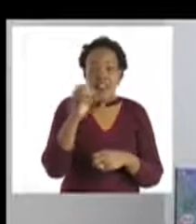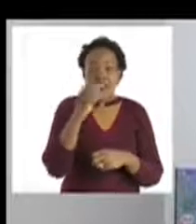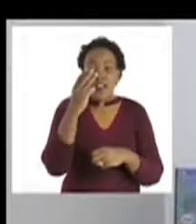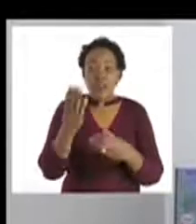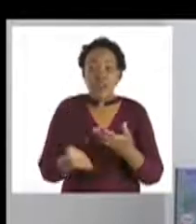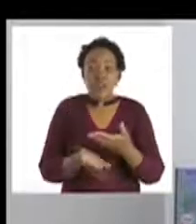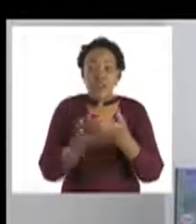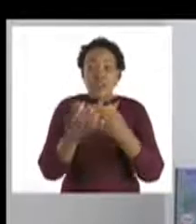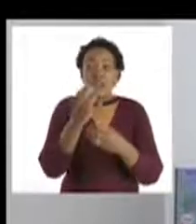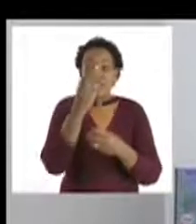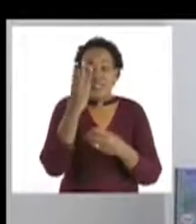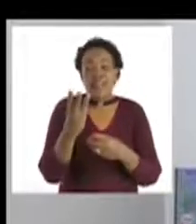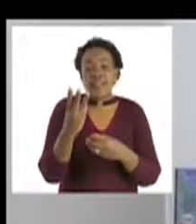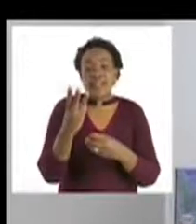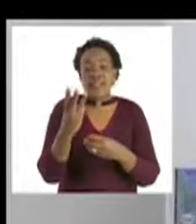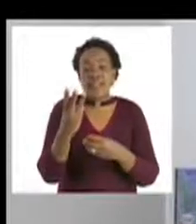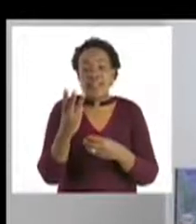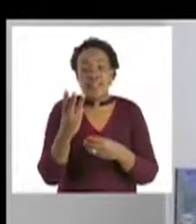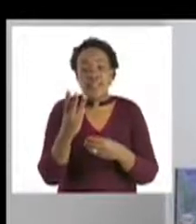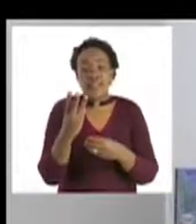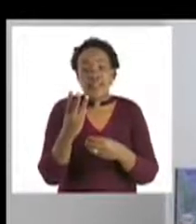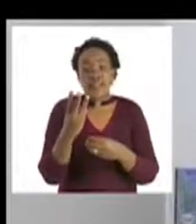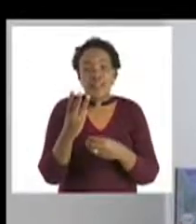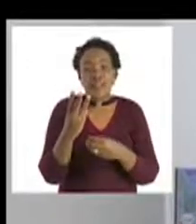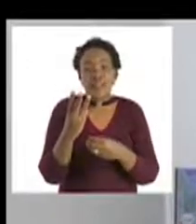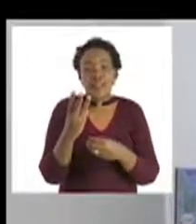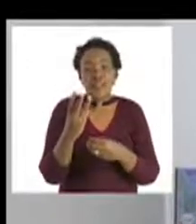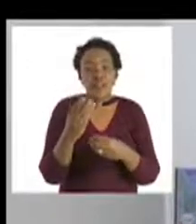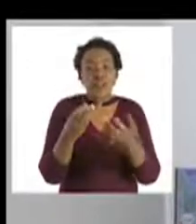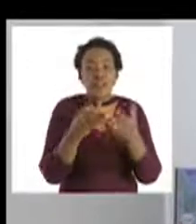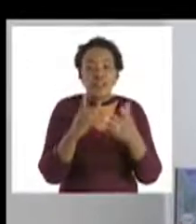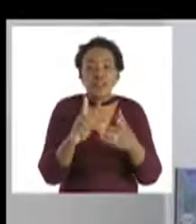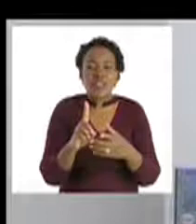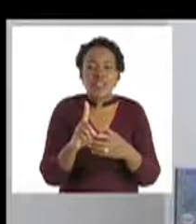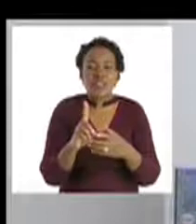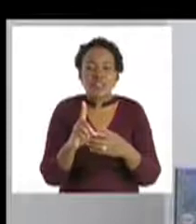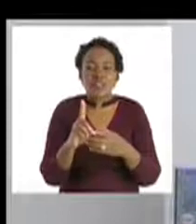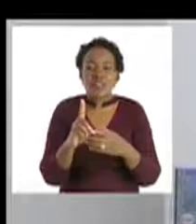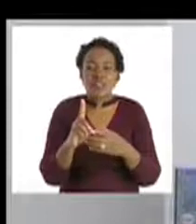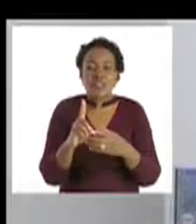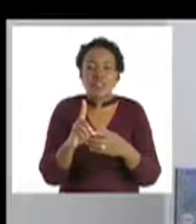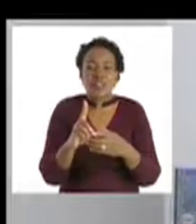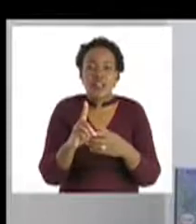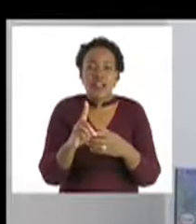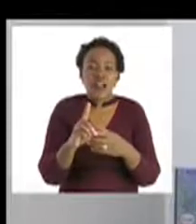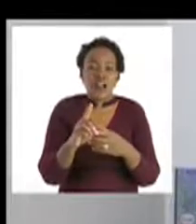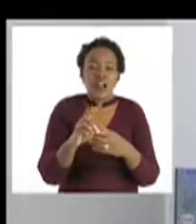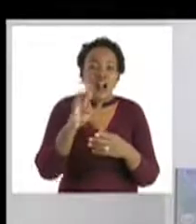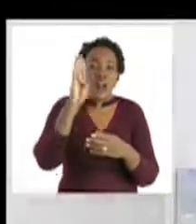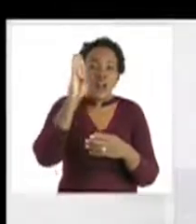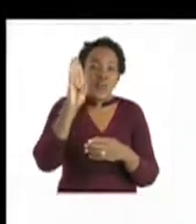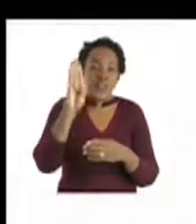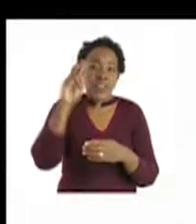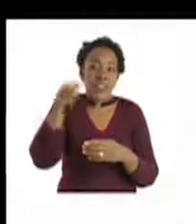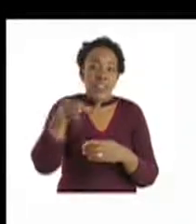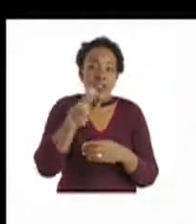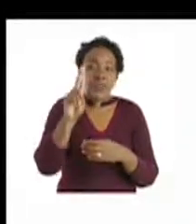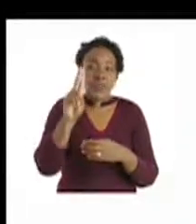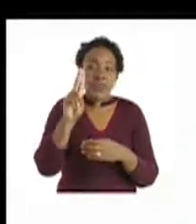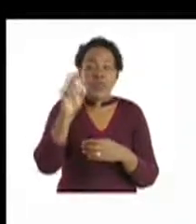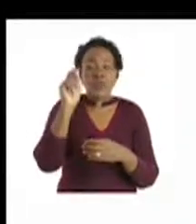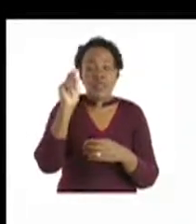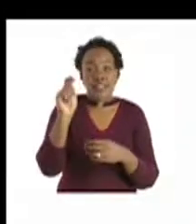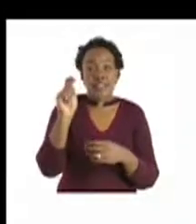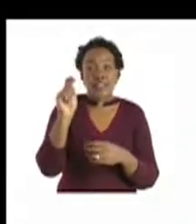with you. We are going to start with that. I want to search for